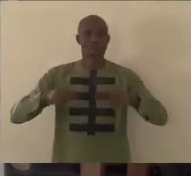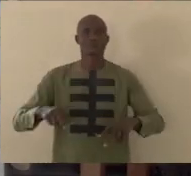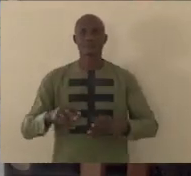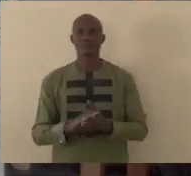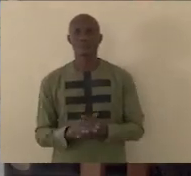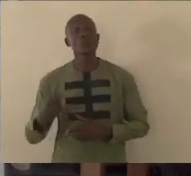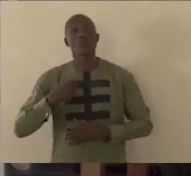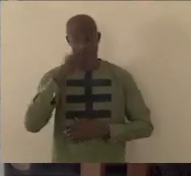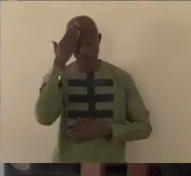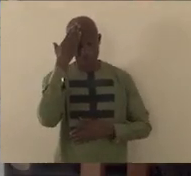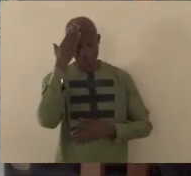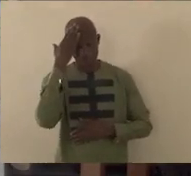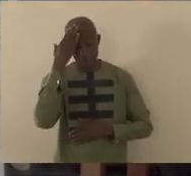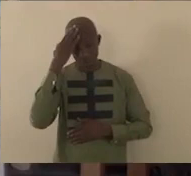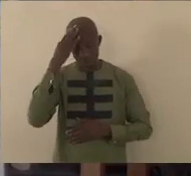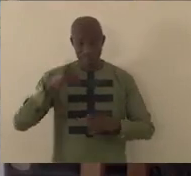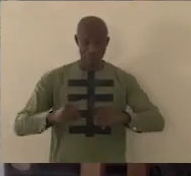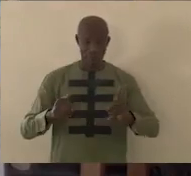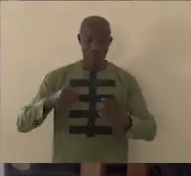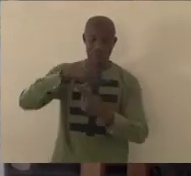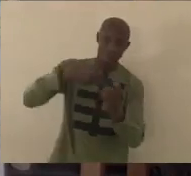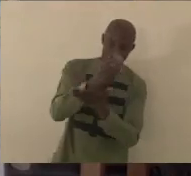our sober moments, isn't it? But